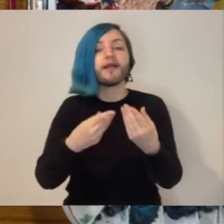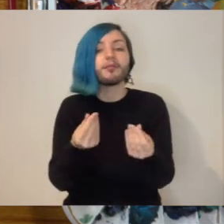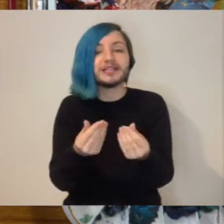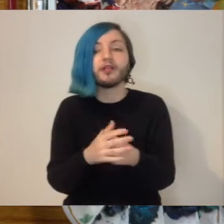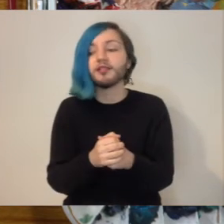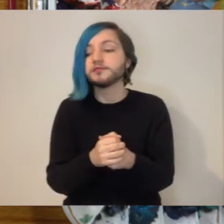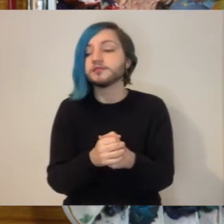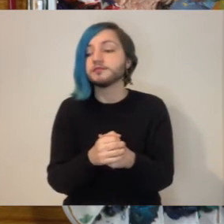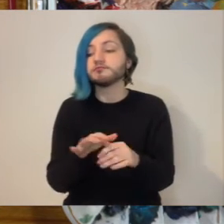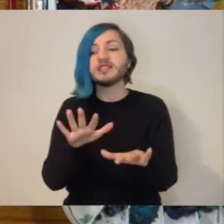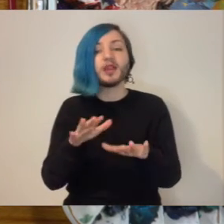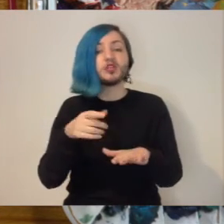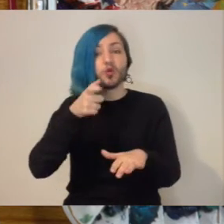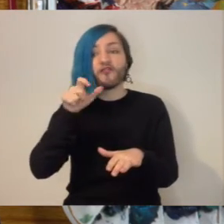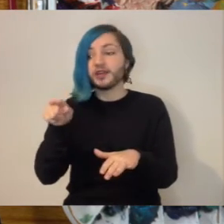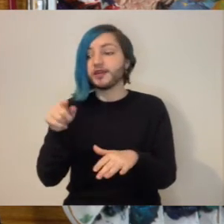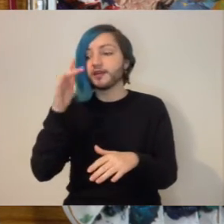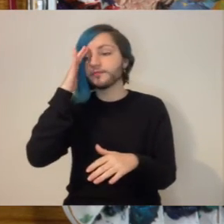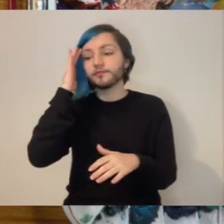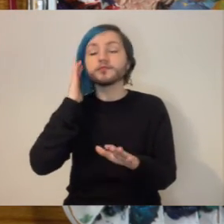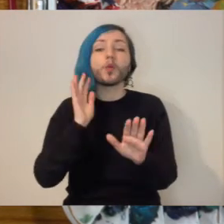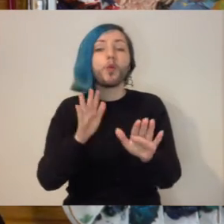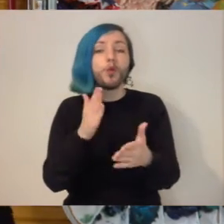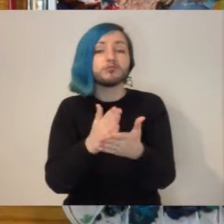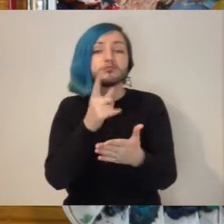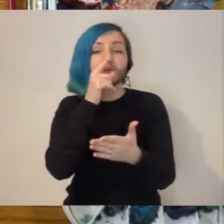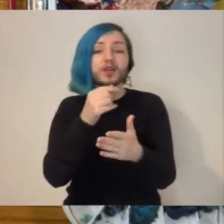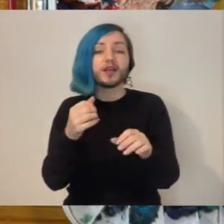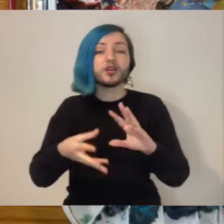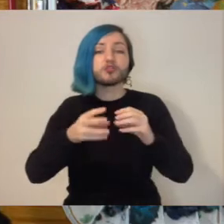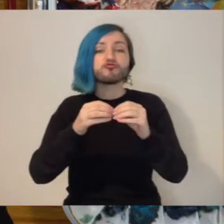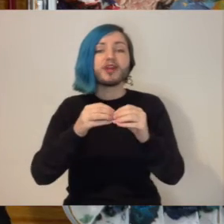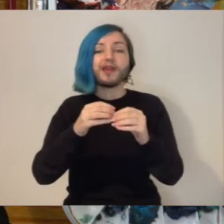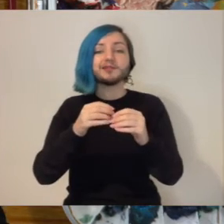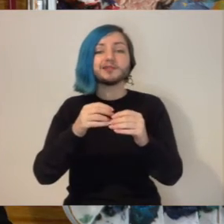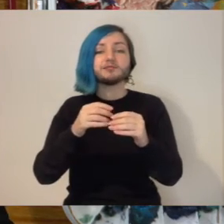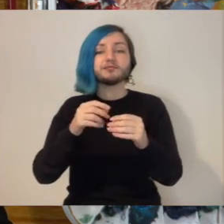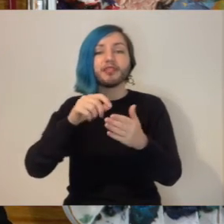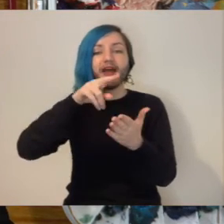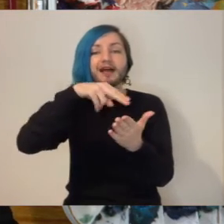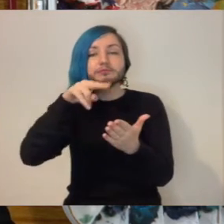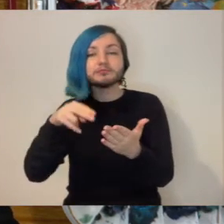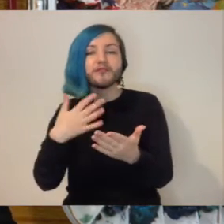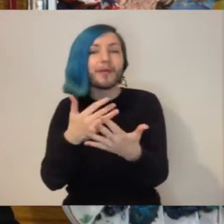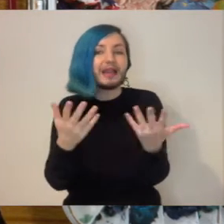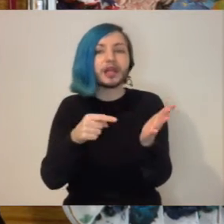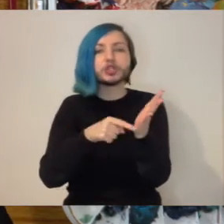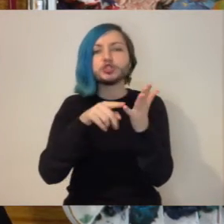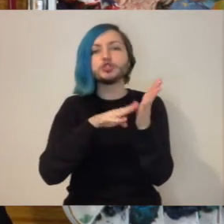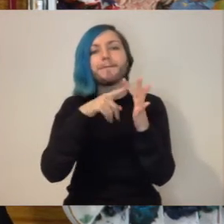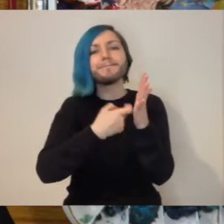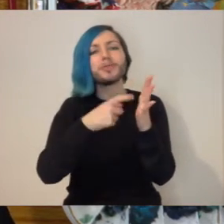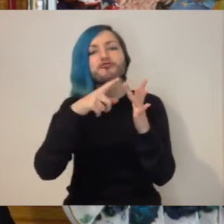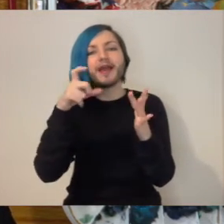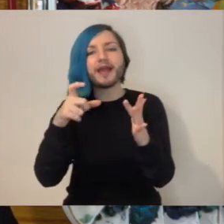some recycled materials, a bit like I'm using the coffee here. By the way, you can make stains out of turmeric. That's a really good